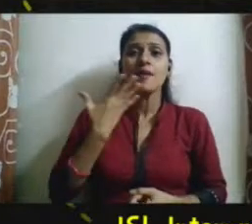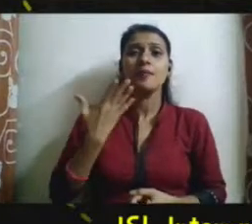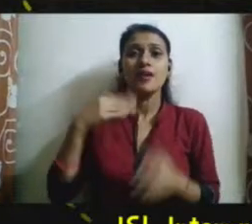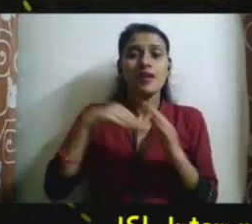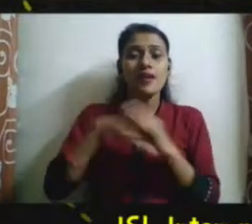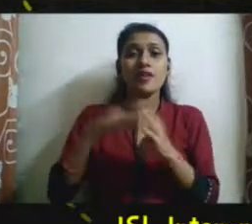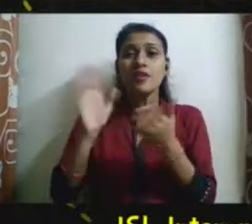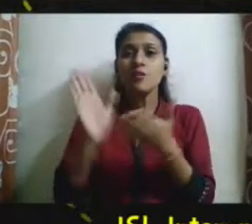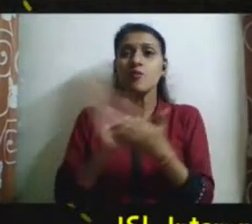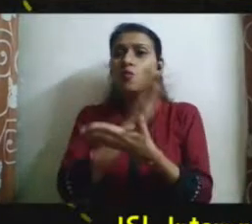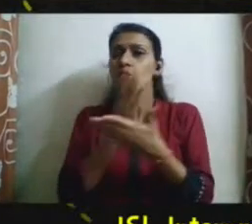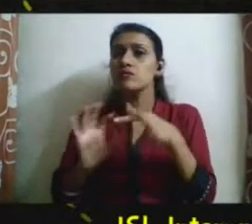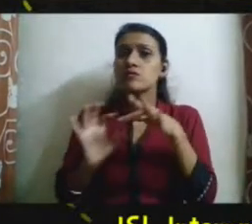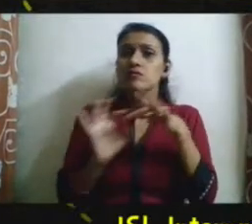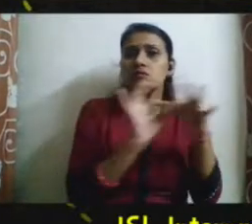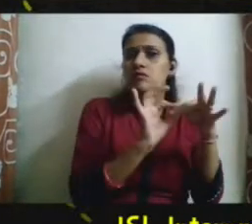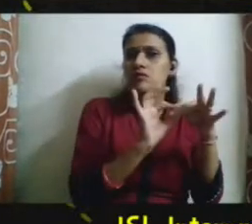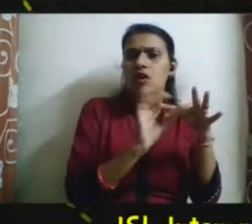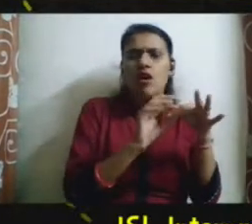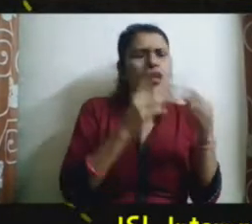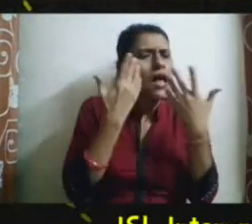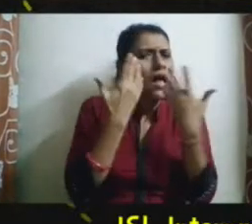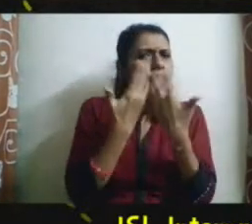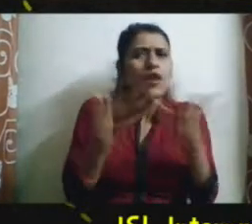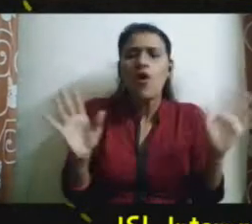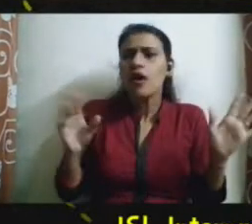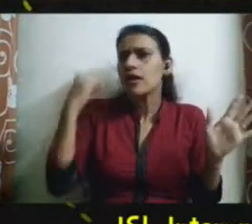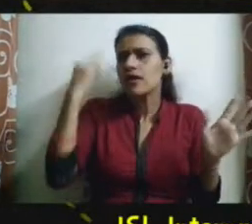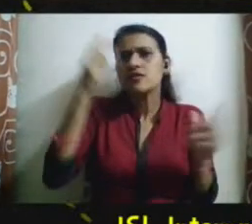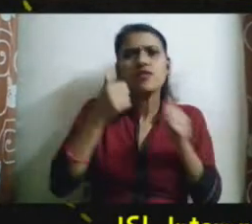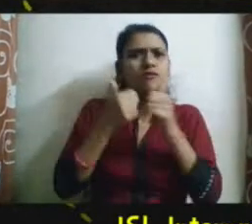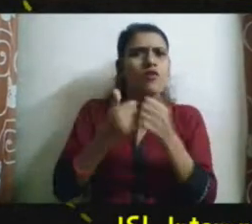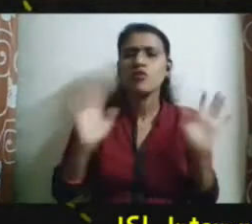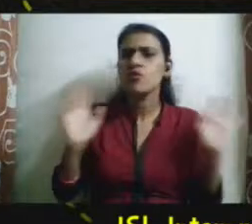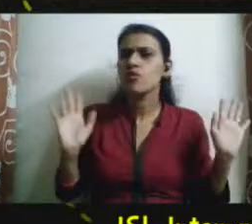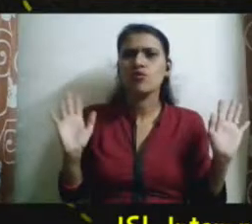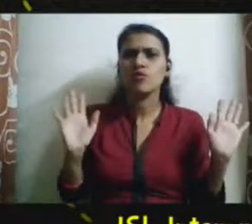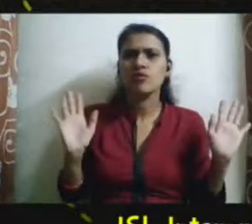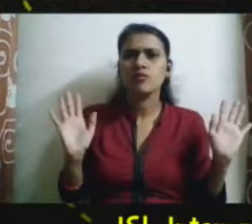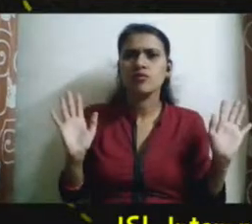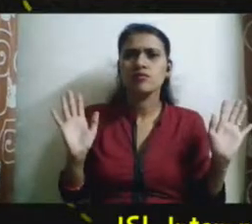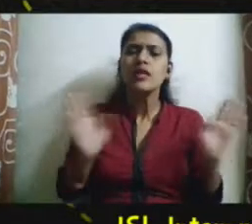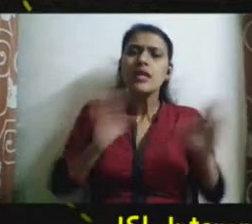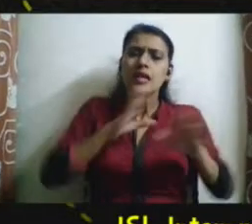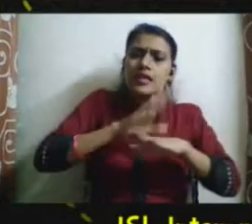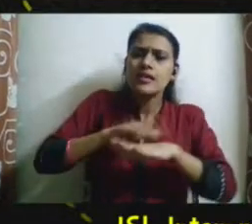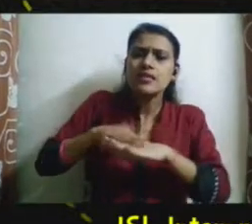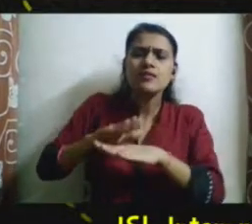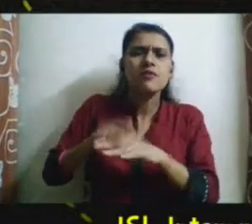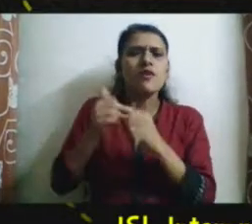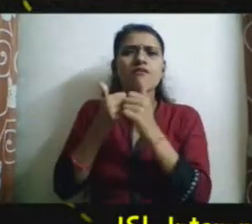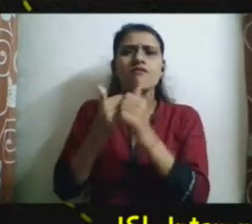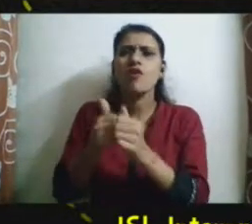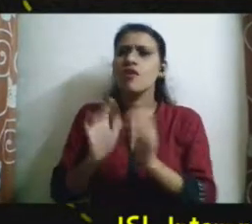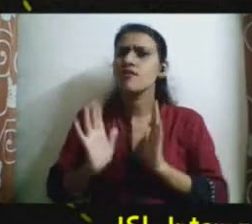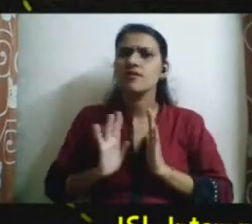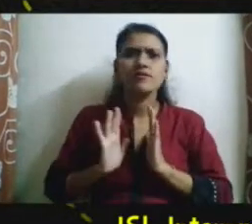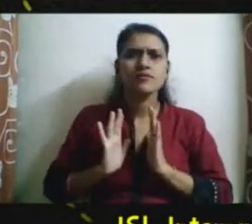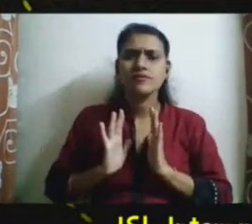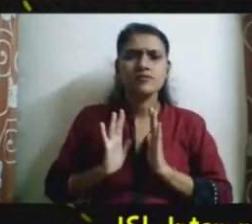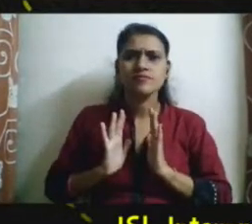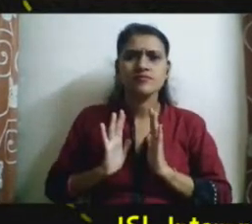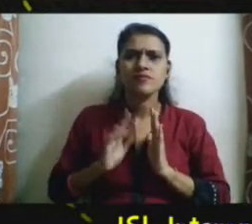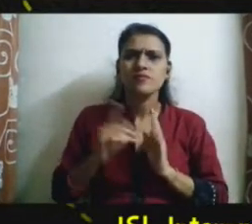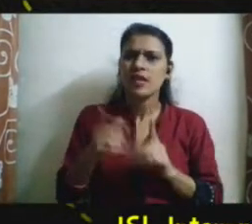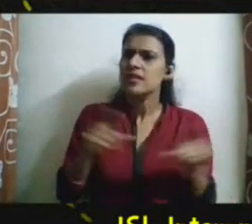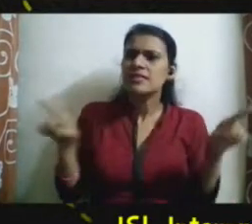or pleasure for no other reason than to actually go through the experience is a very, very